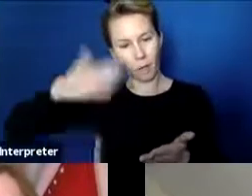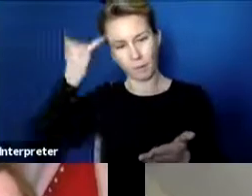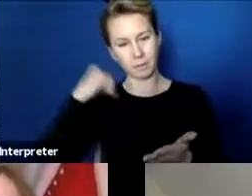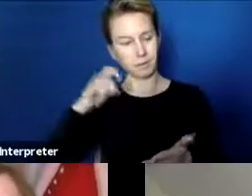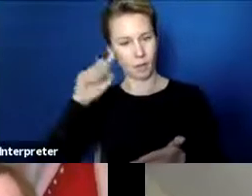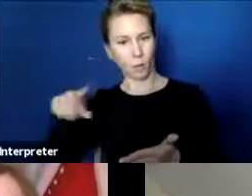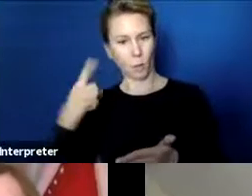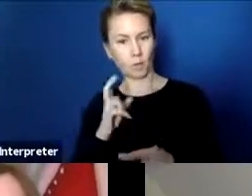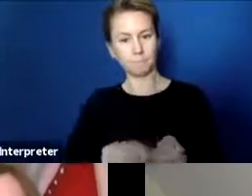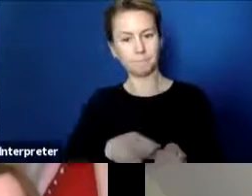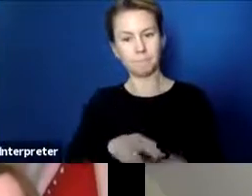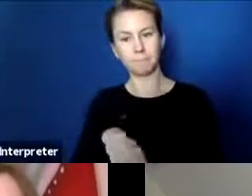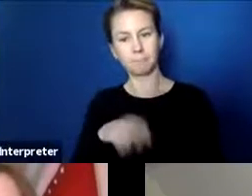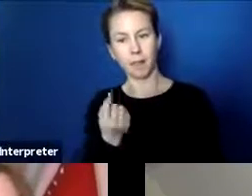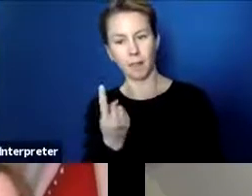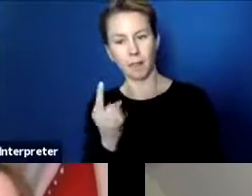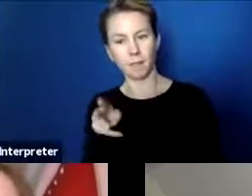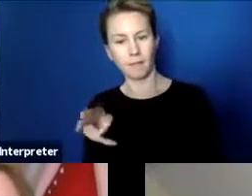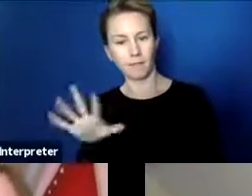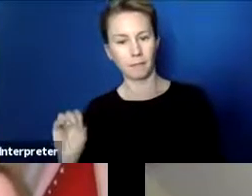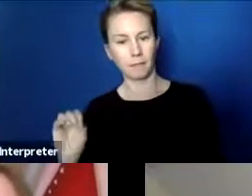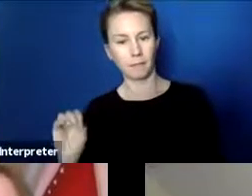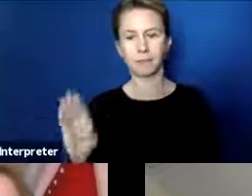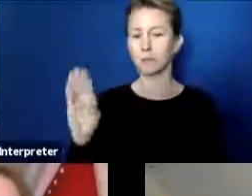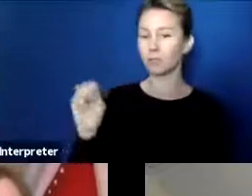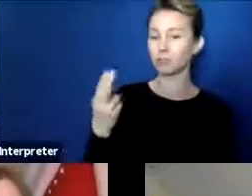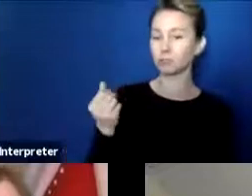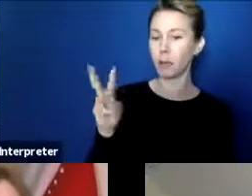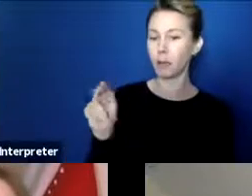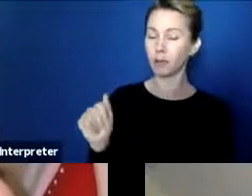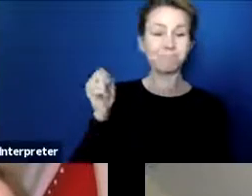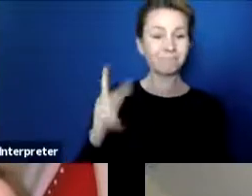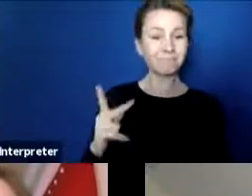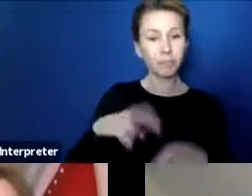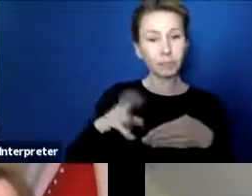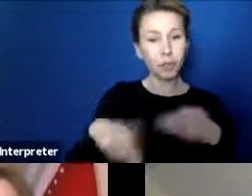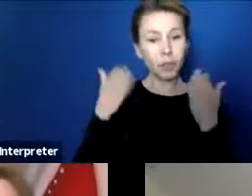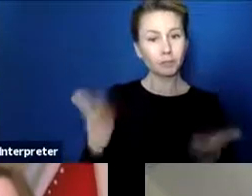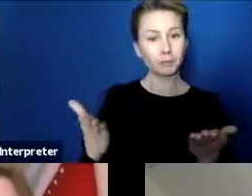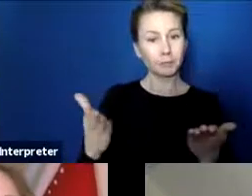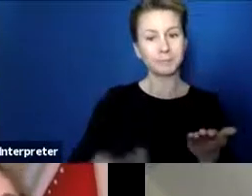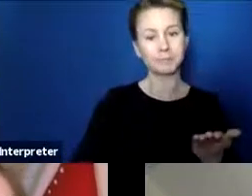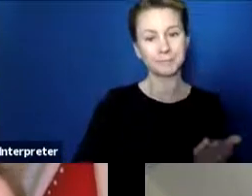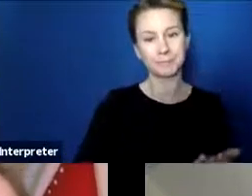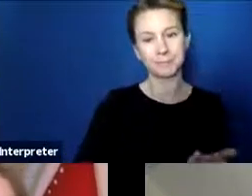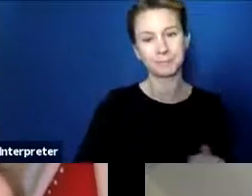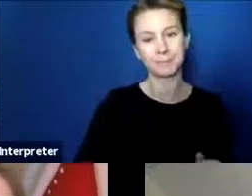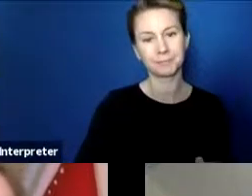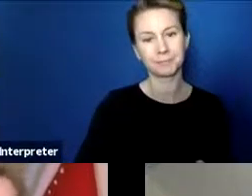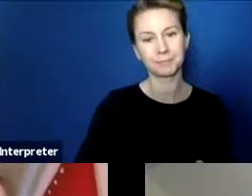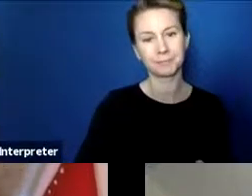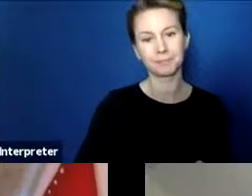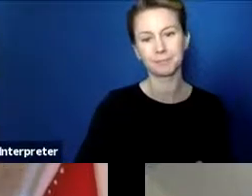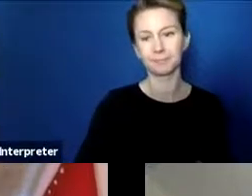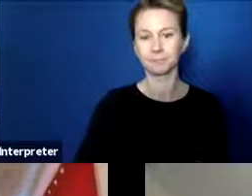Hi, Tammy. Listen, I got it together. I had to go into my audio settings and redo it. And I was way behind because